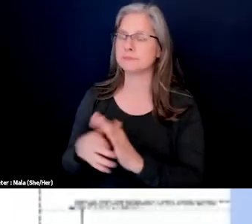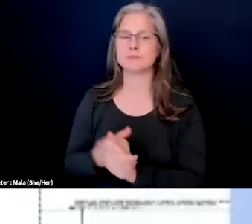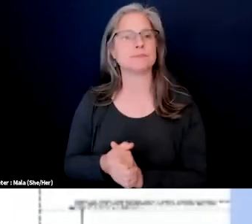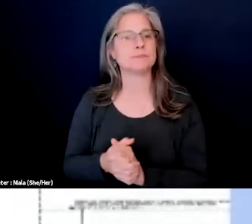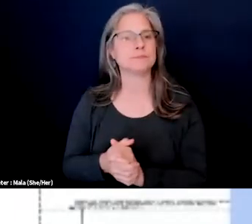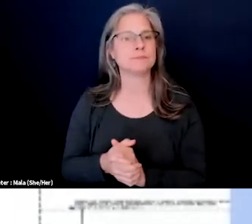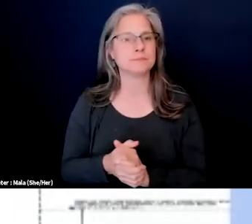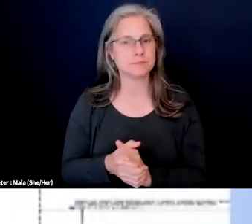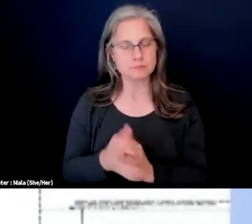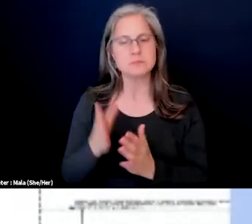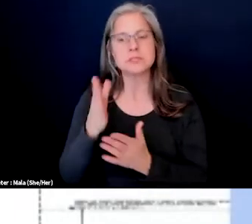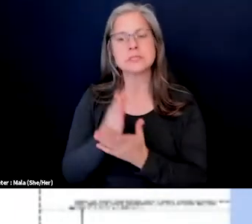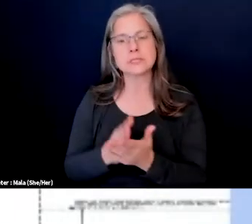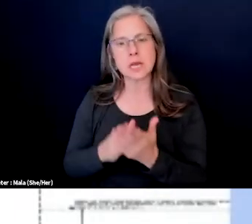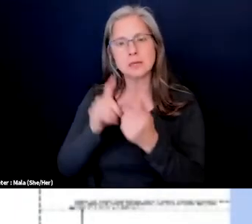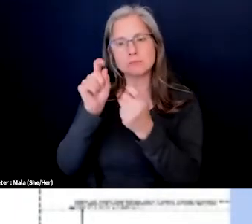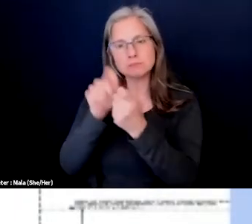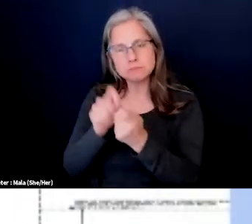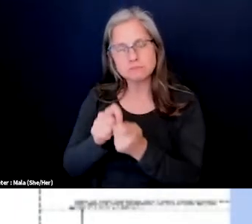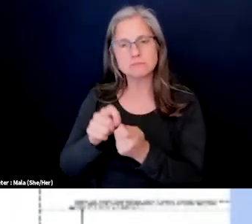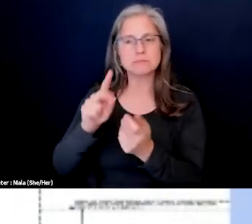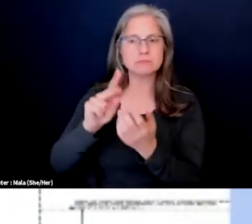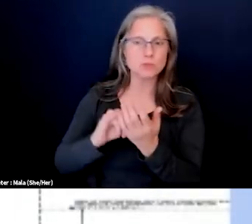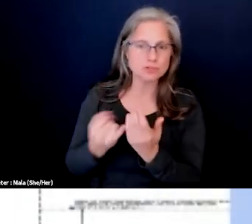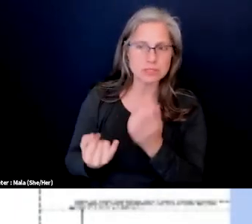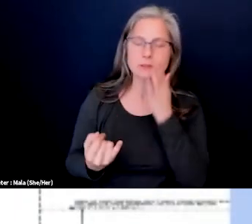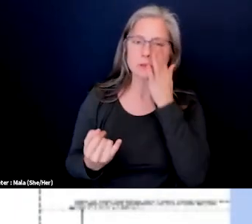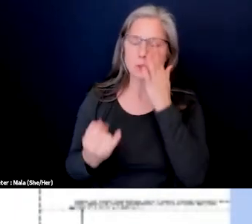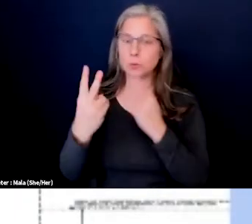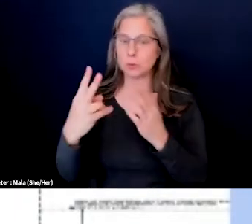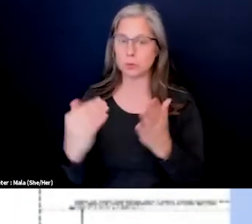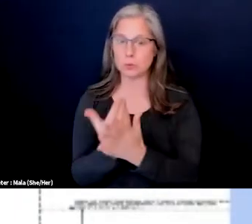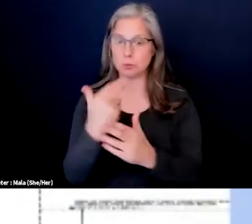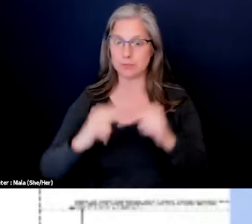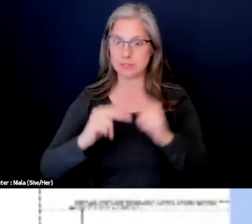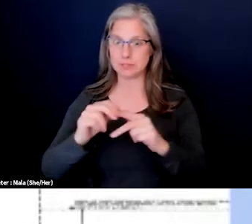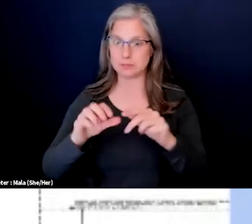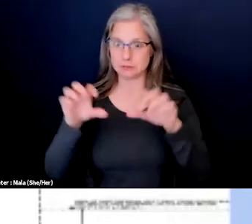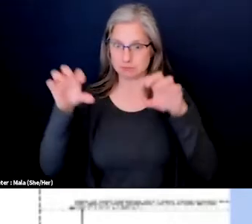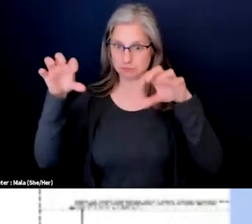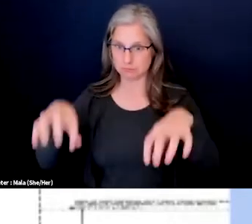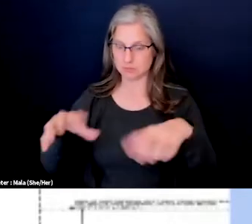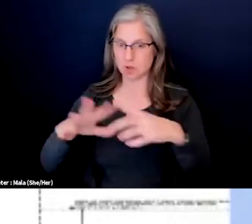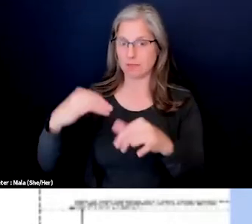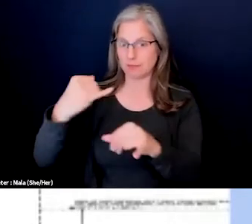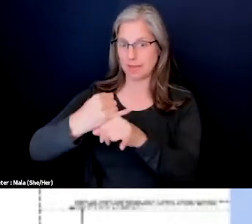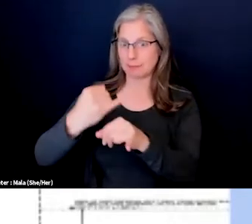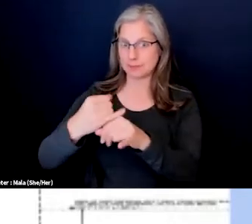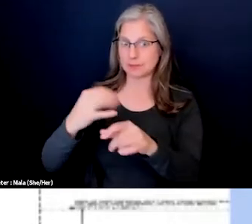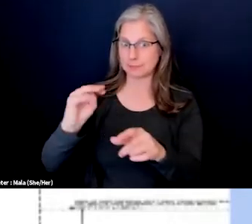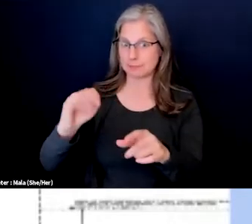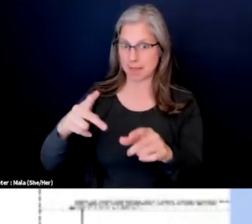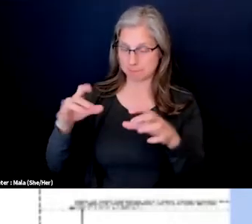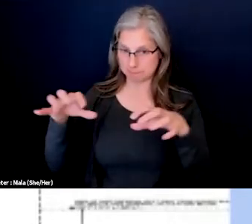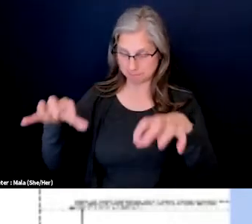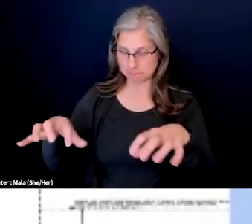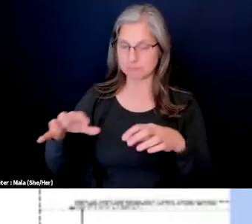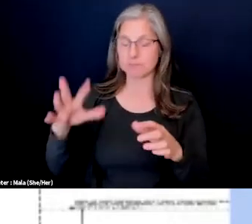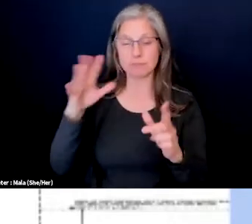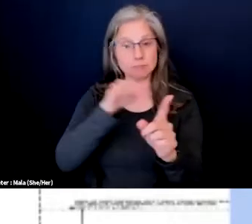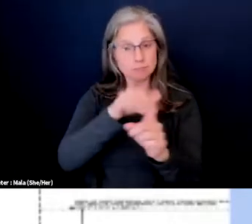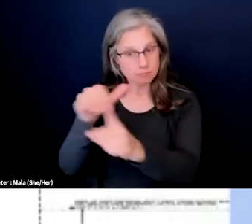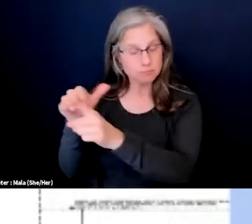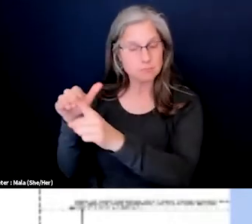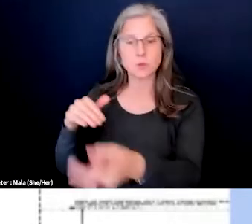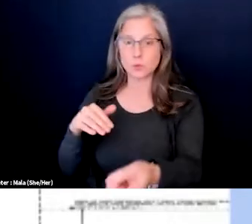Here we've got some project details. So you can see the 2 new buildings on the campus map there. As a reminder, we